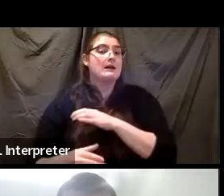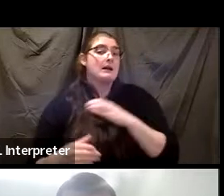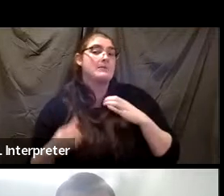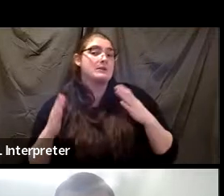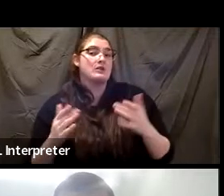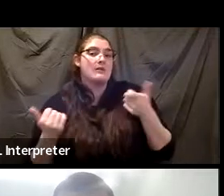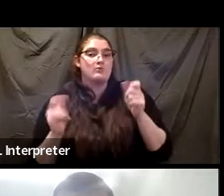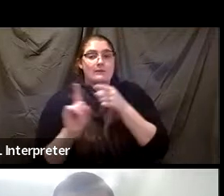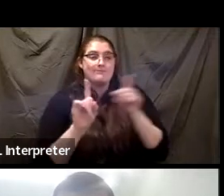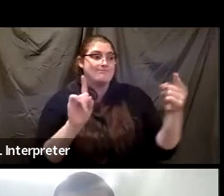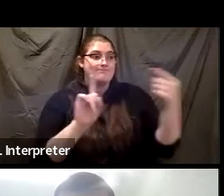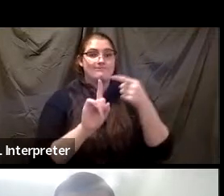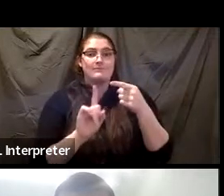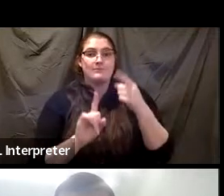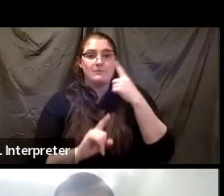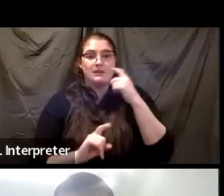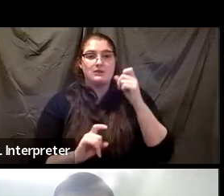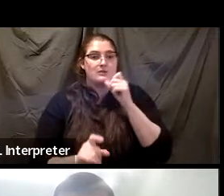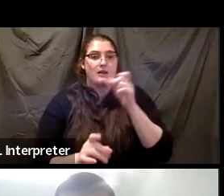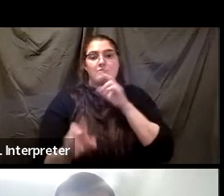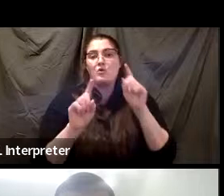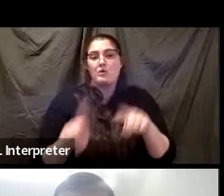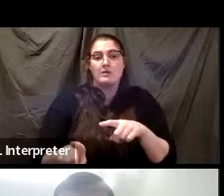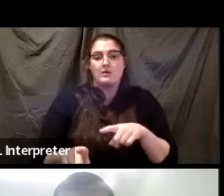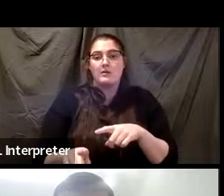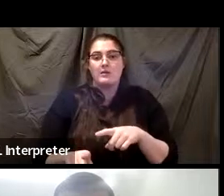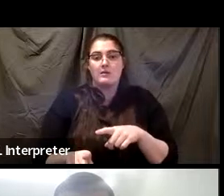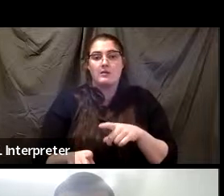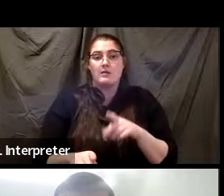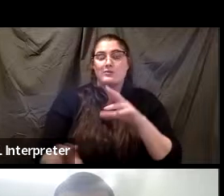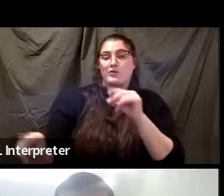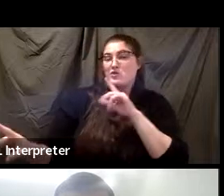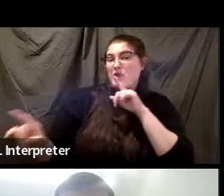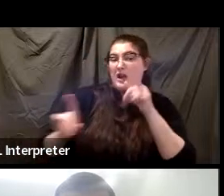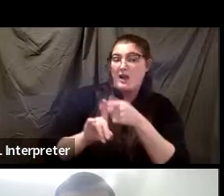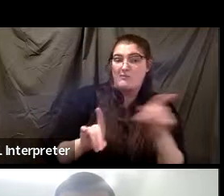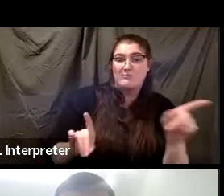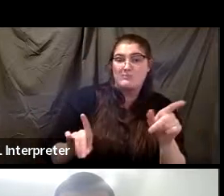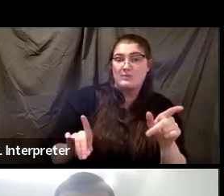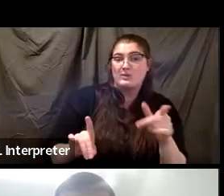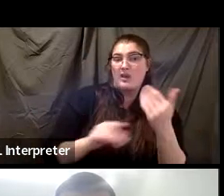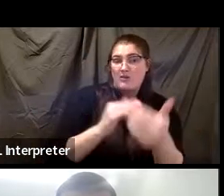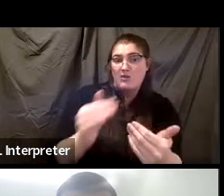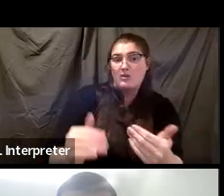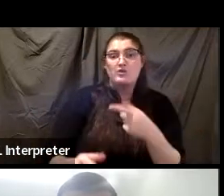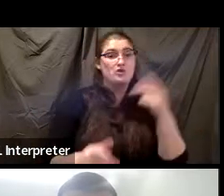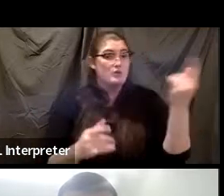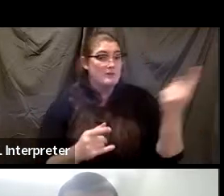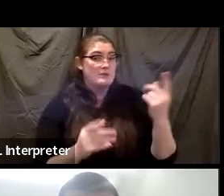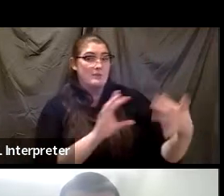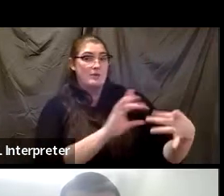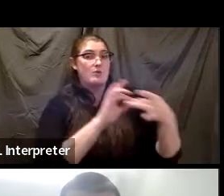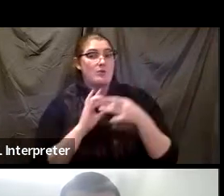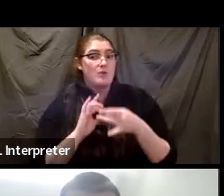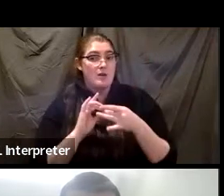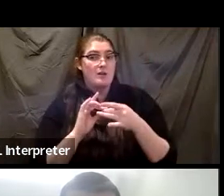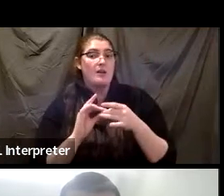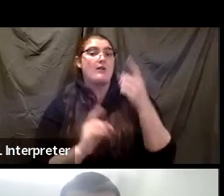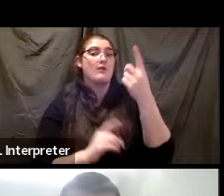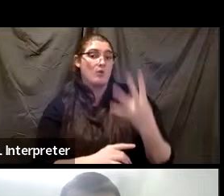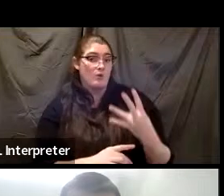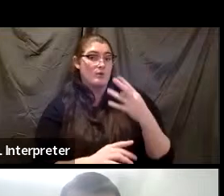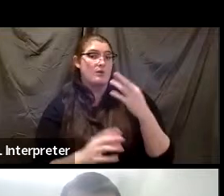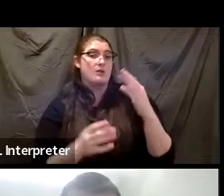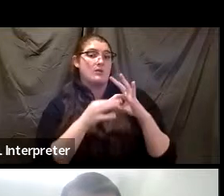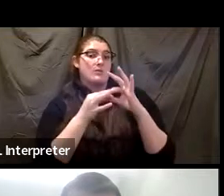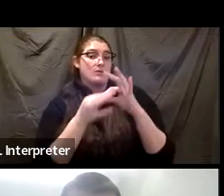you on track because you're out of order. The question was, do you You're have out something of order, regarding, and you do you not have something understand regarding that the when a member quarterly has the report? floor, you are not supposed